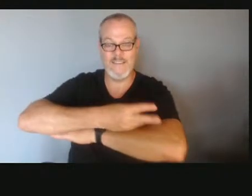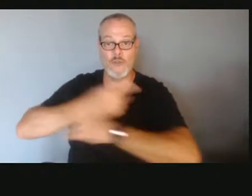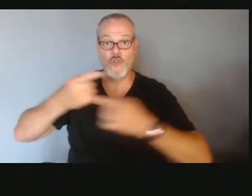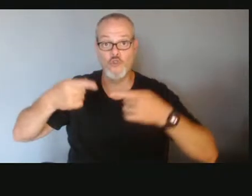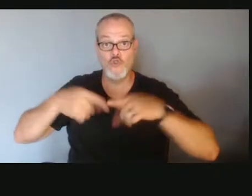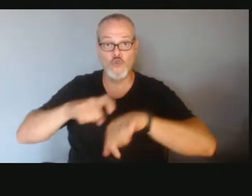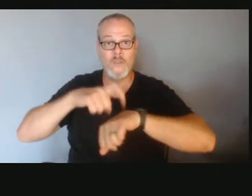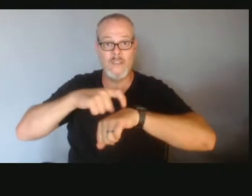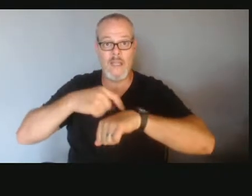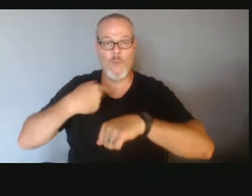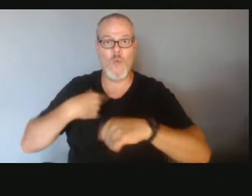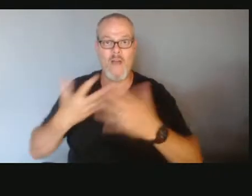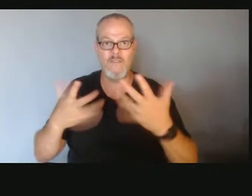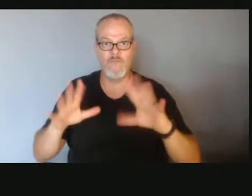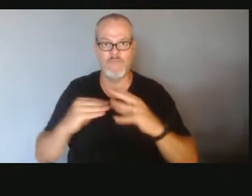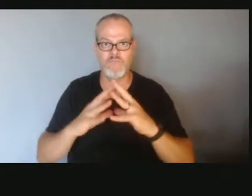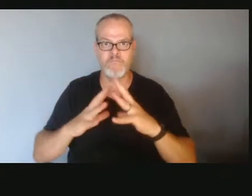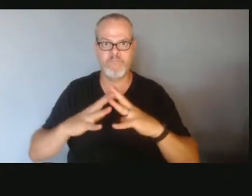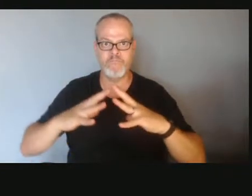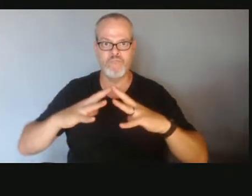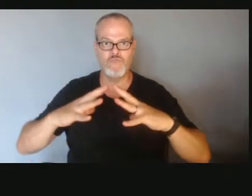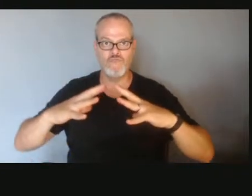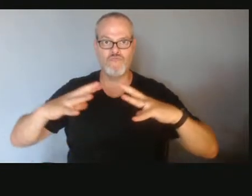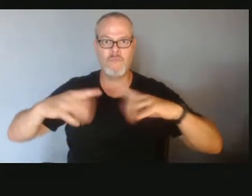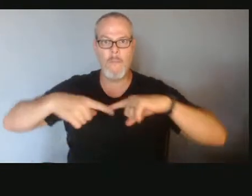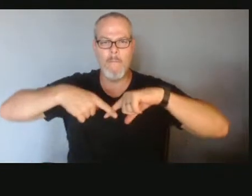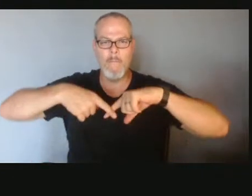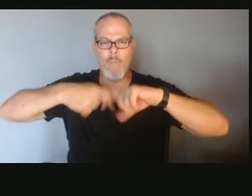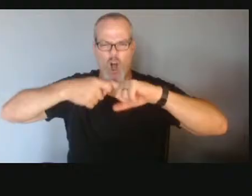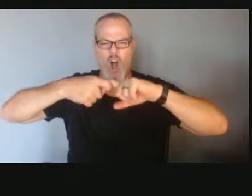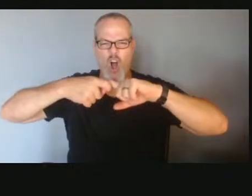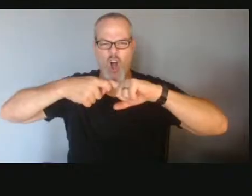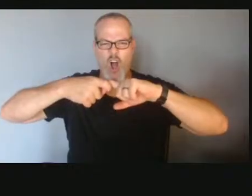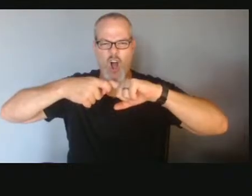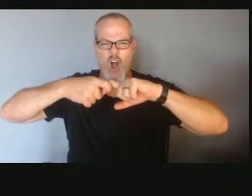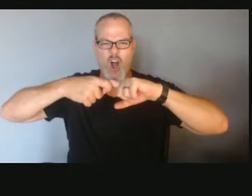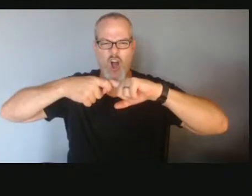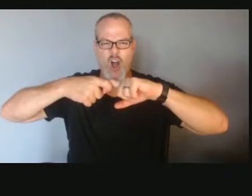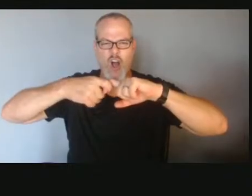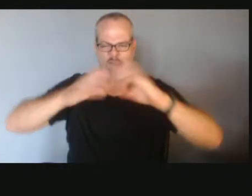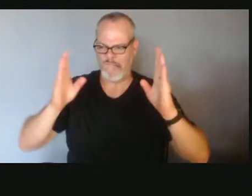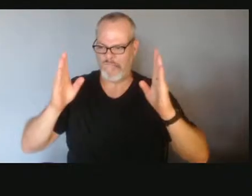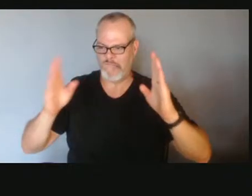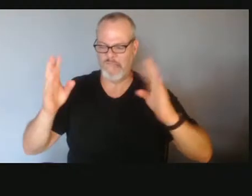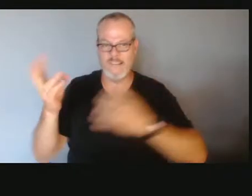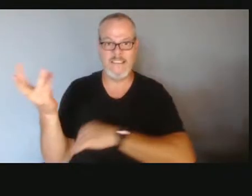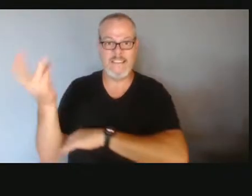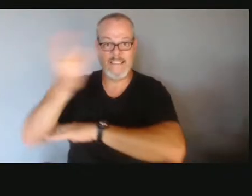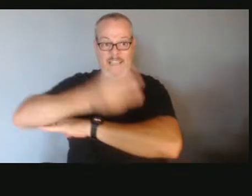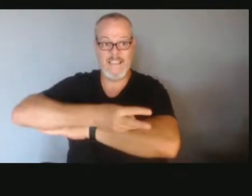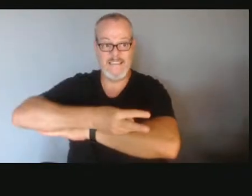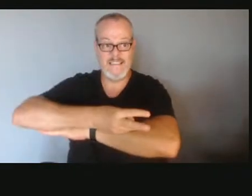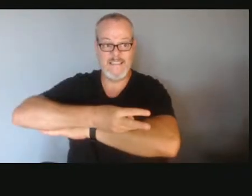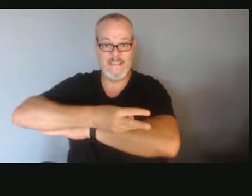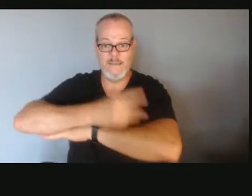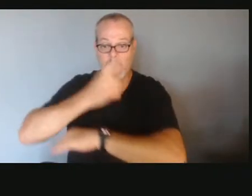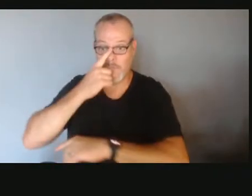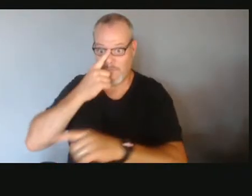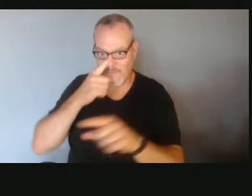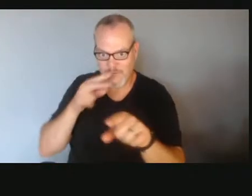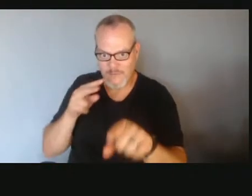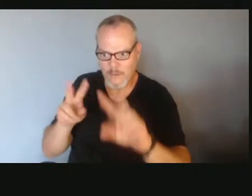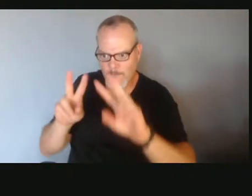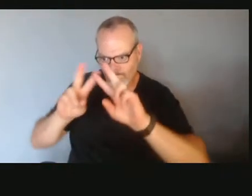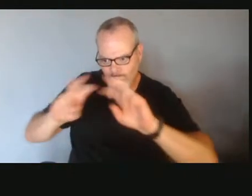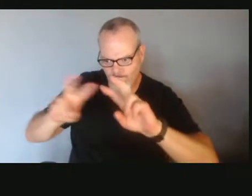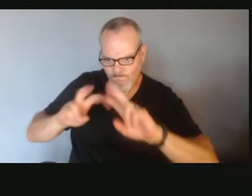recharge, right? So this has all been during our pause, reflecting what's going on here. And so when you look at this, without getting